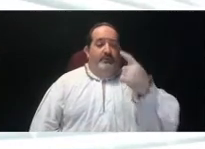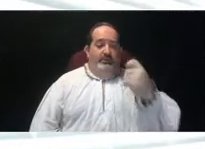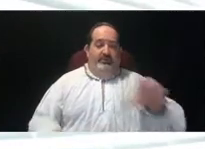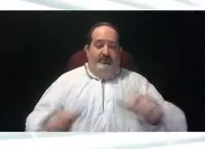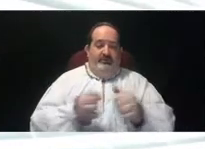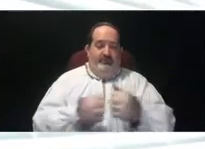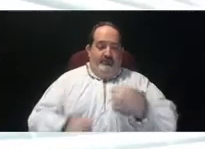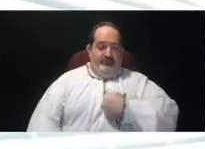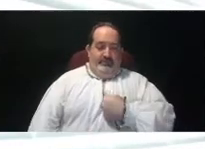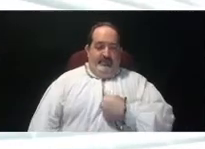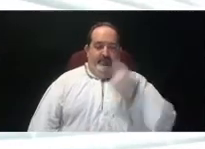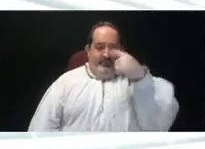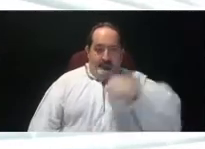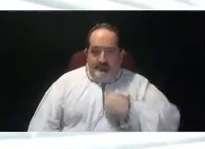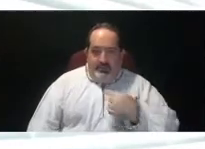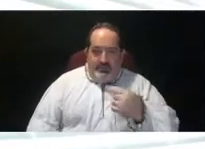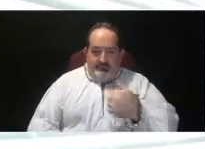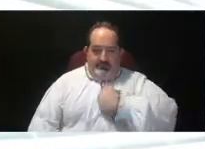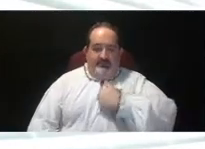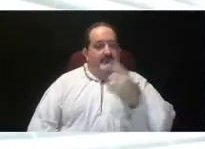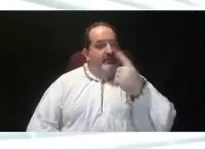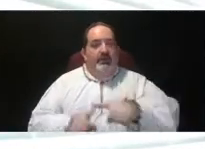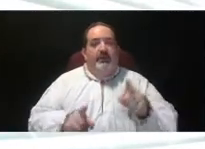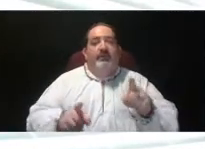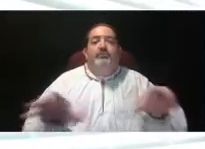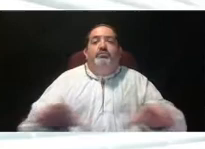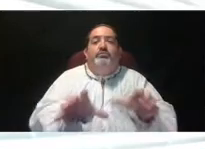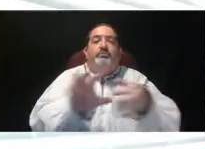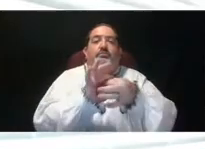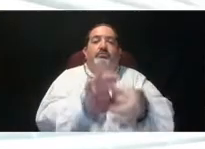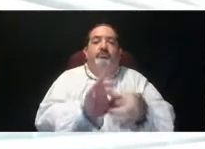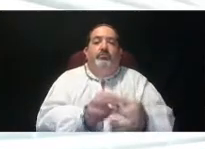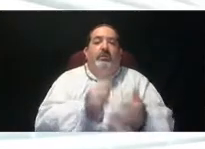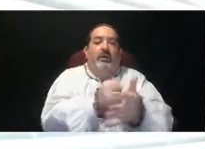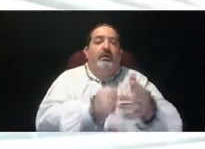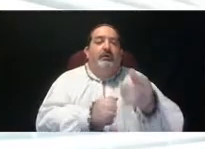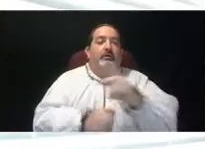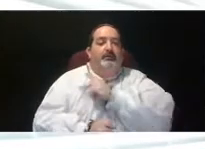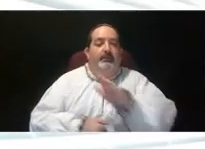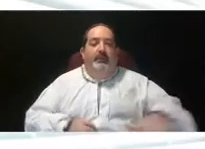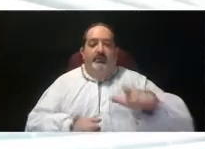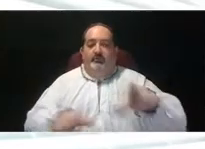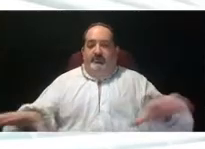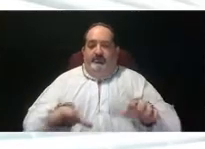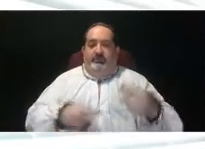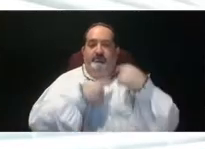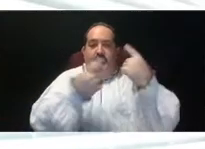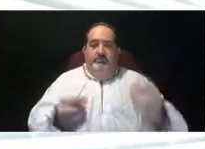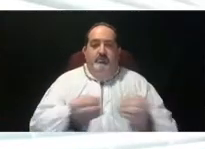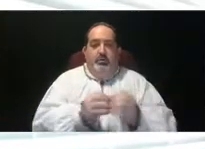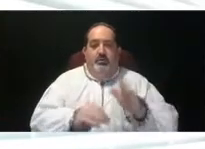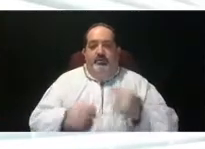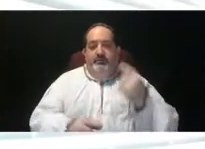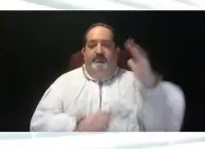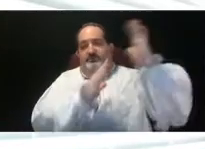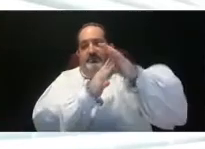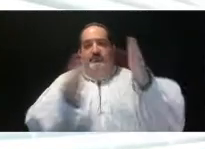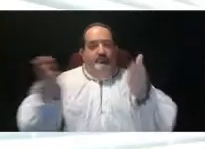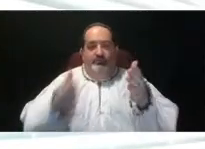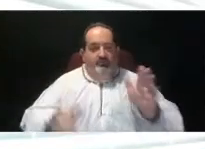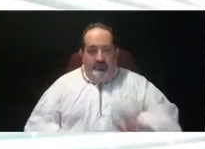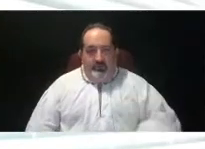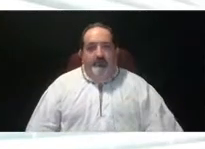for me personally, but what he's done for the barony. What he has done for many years goes beyond just exceptional service. He has